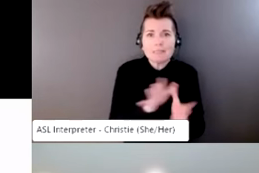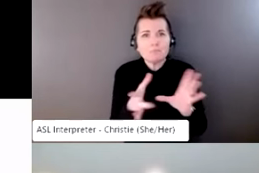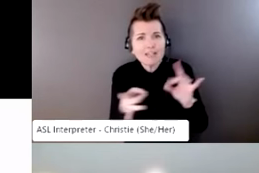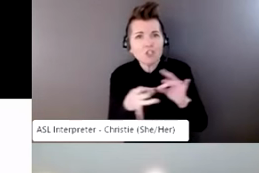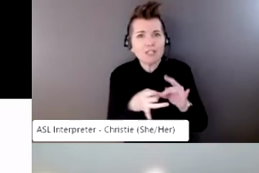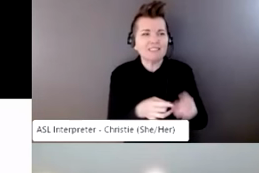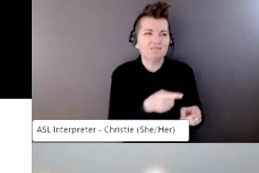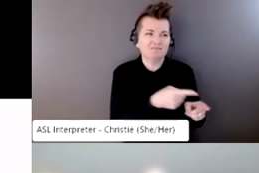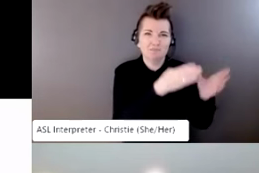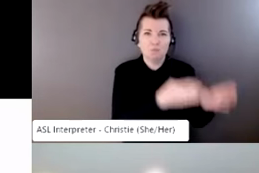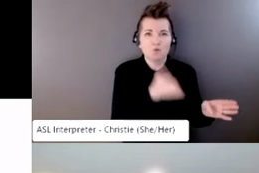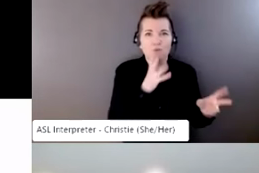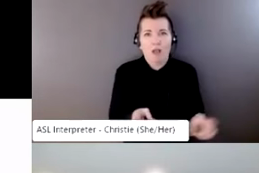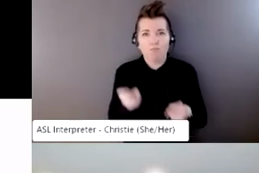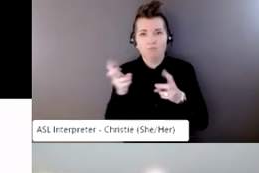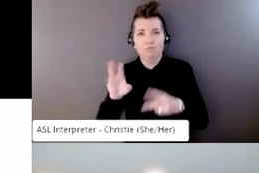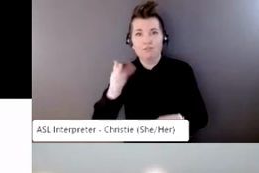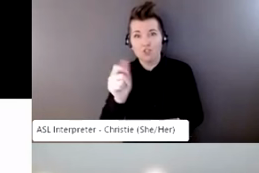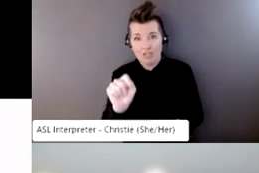follow along that way.